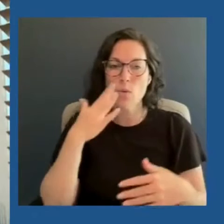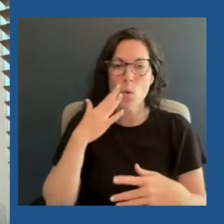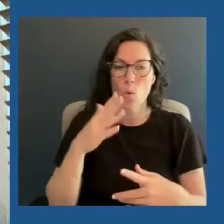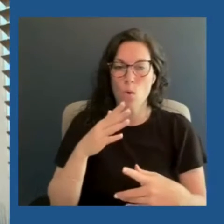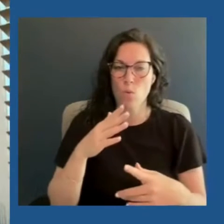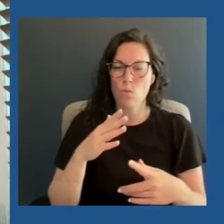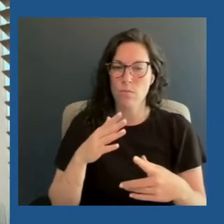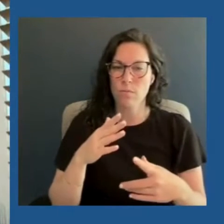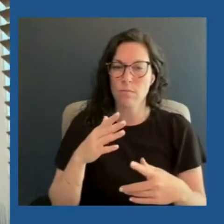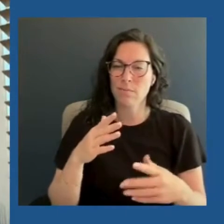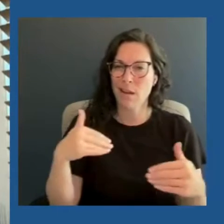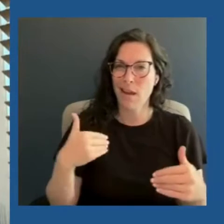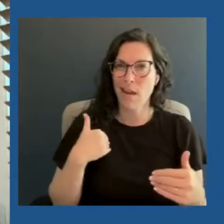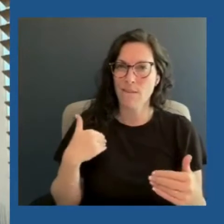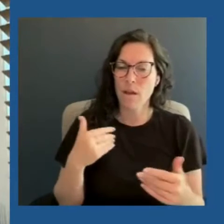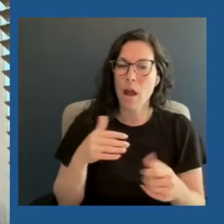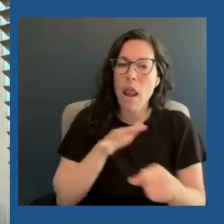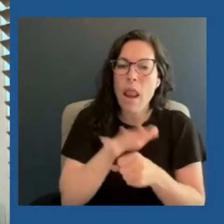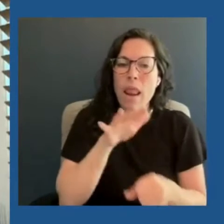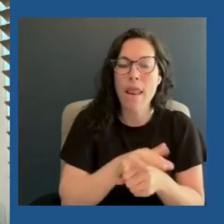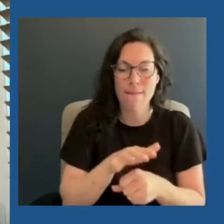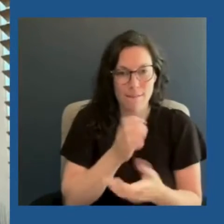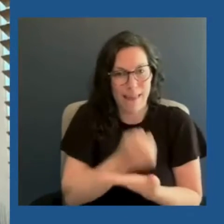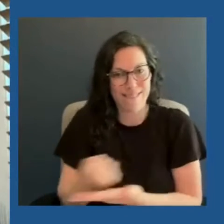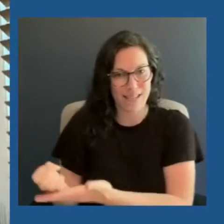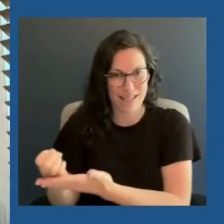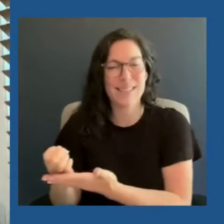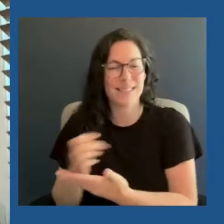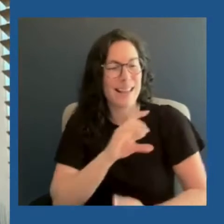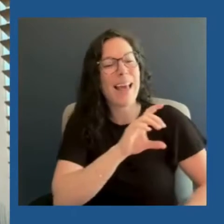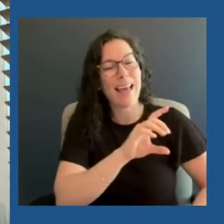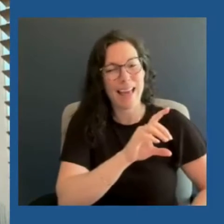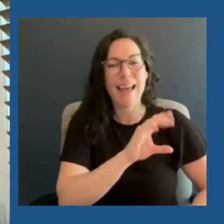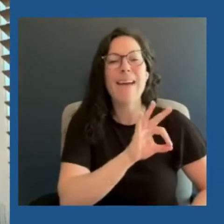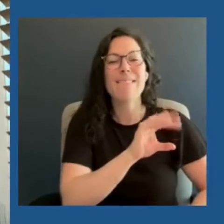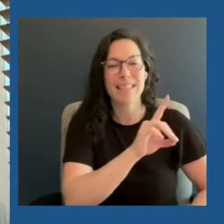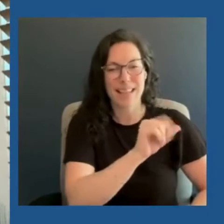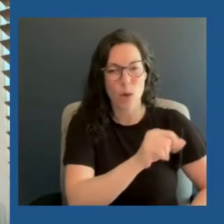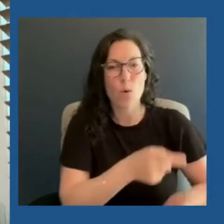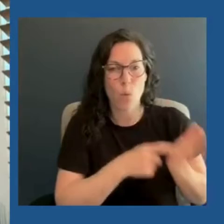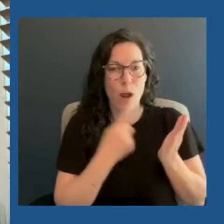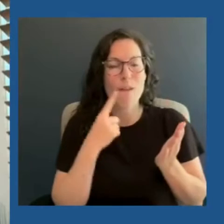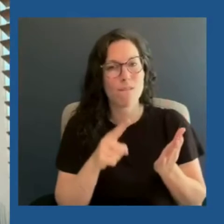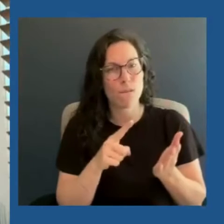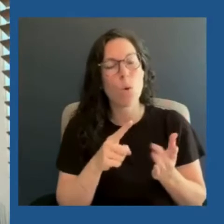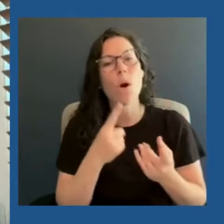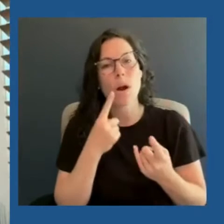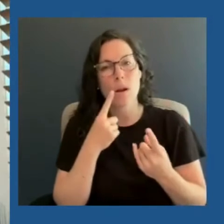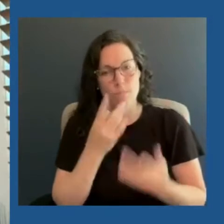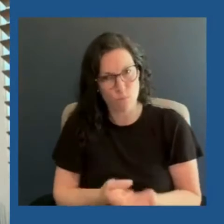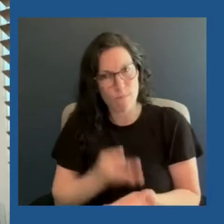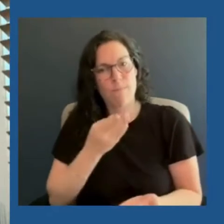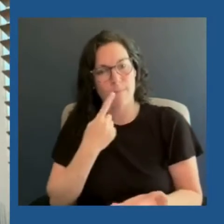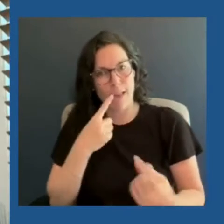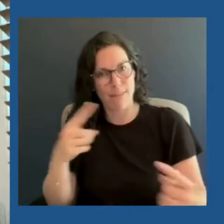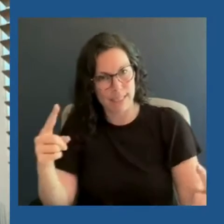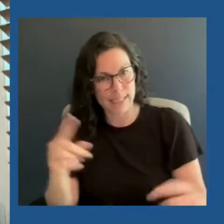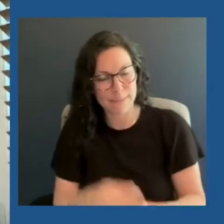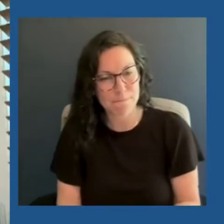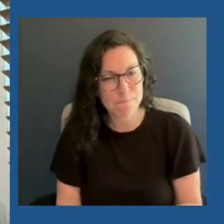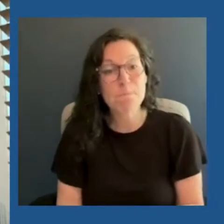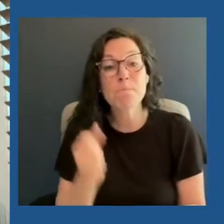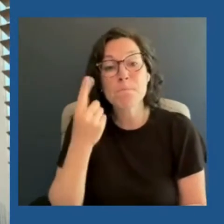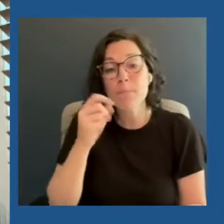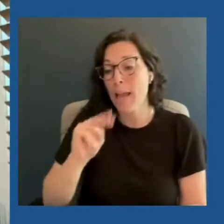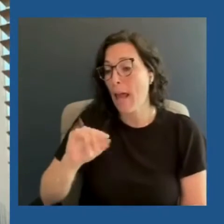the FDA would require to demonstrate safety and efficacy, but it is an important area of study. The NIMH does